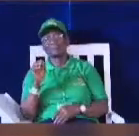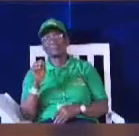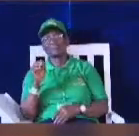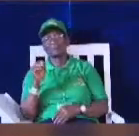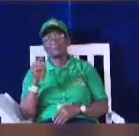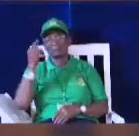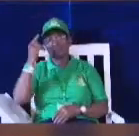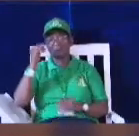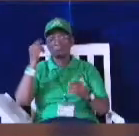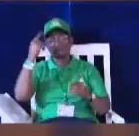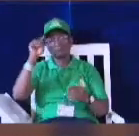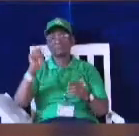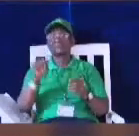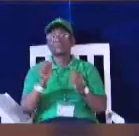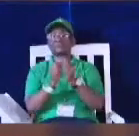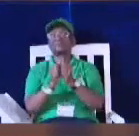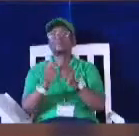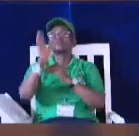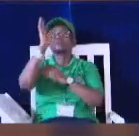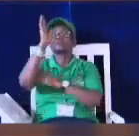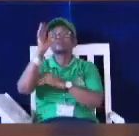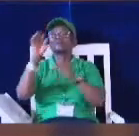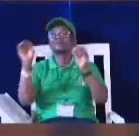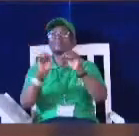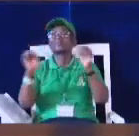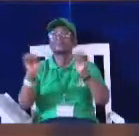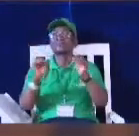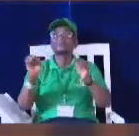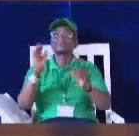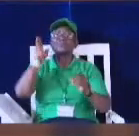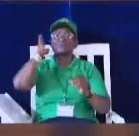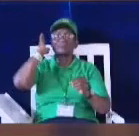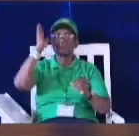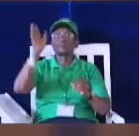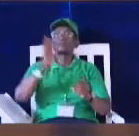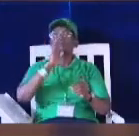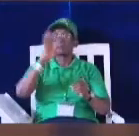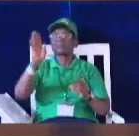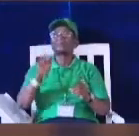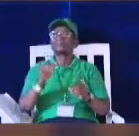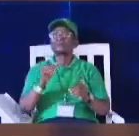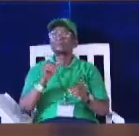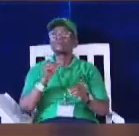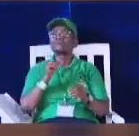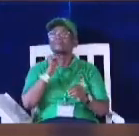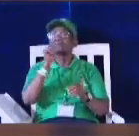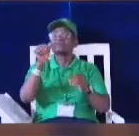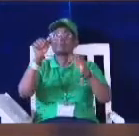For with God, nothing shall be impossible.